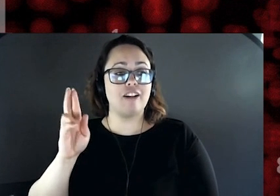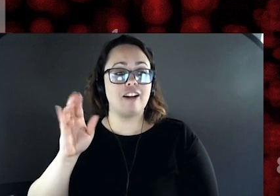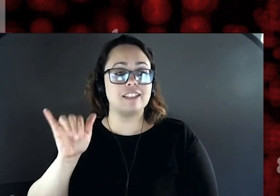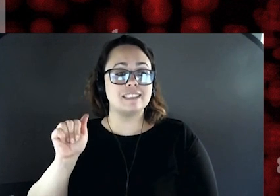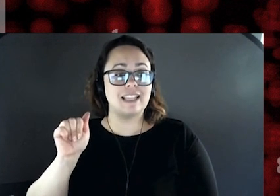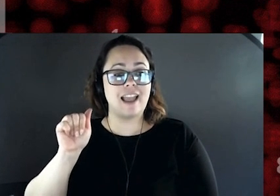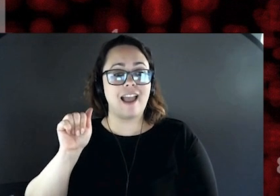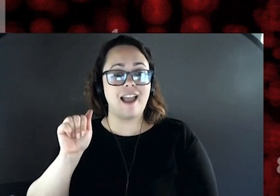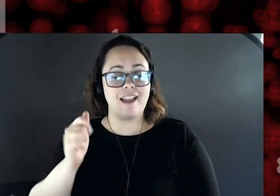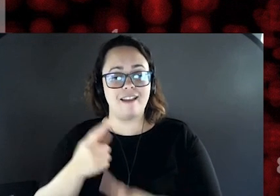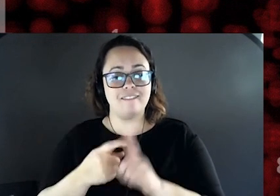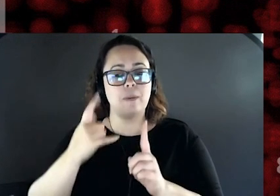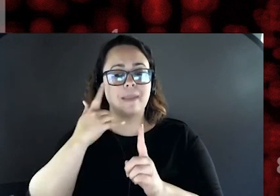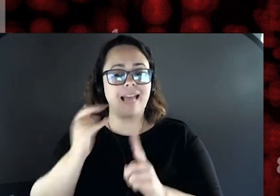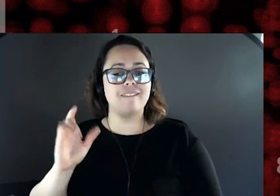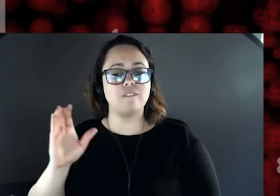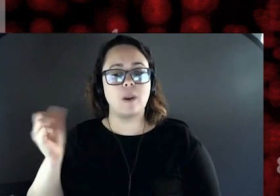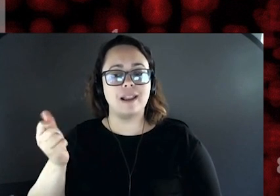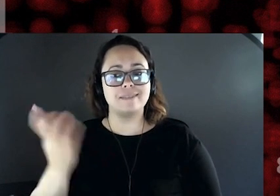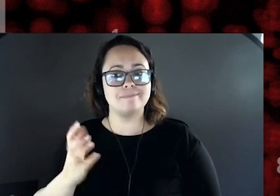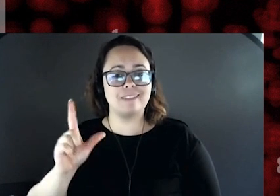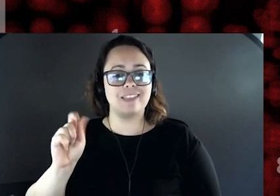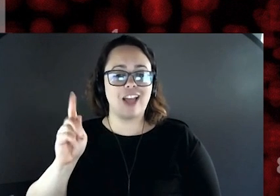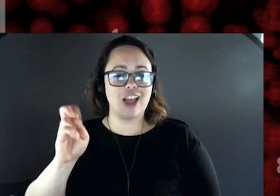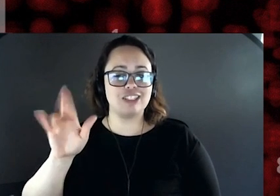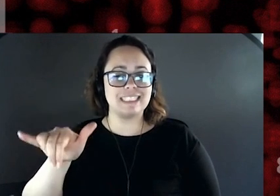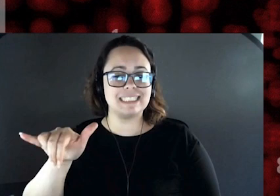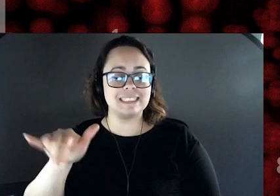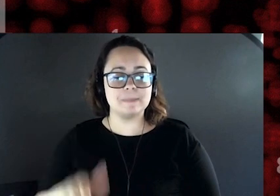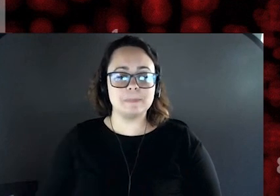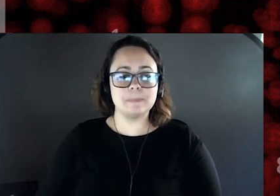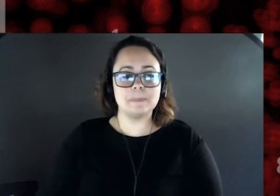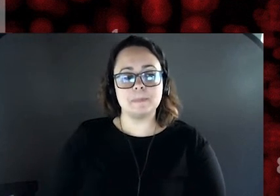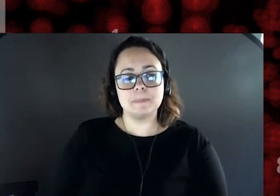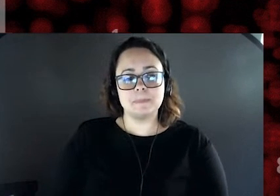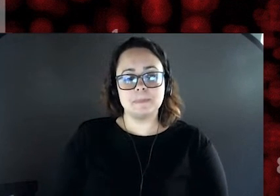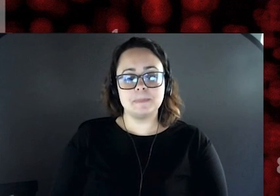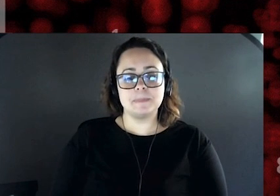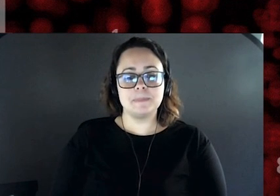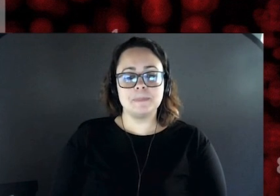From the California Lottery, Ray Garcia.